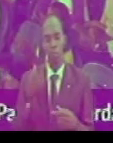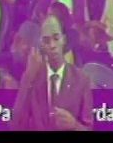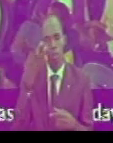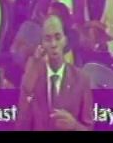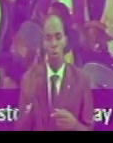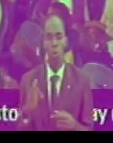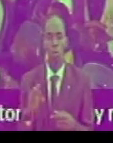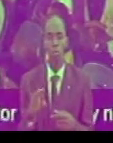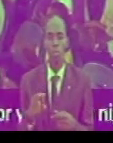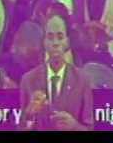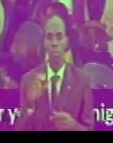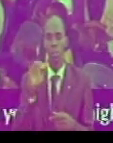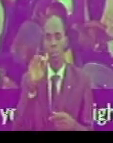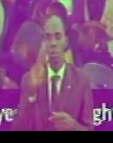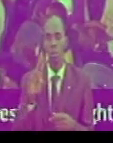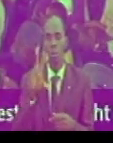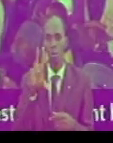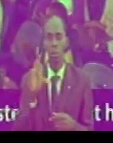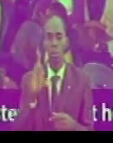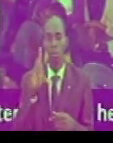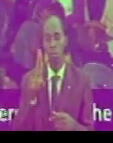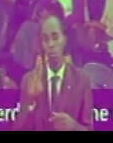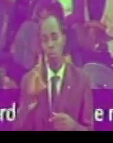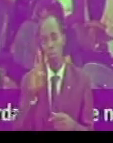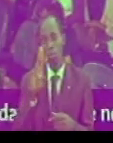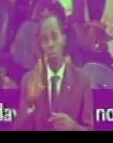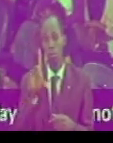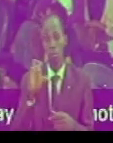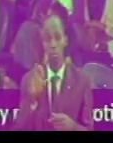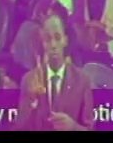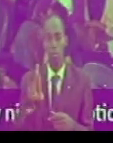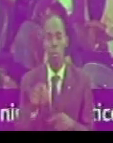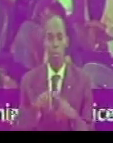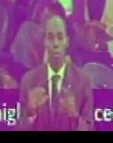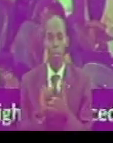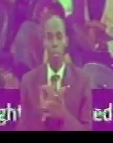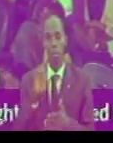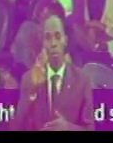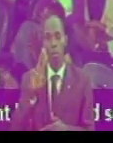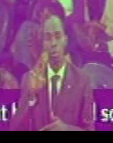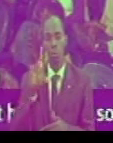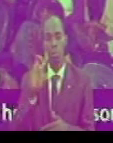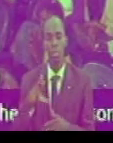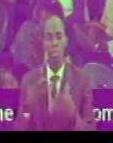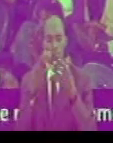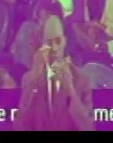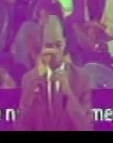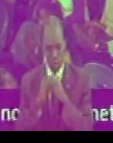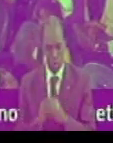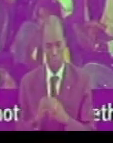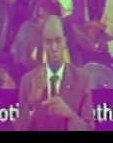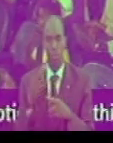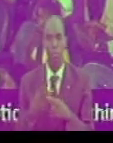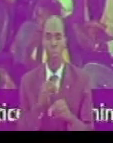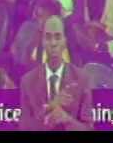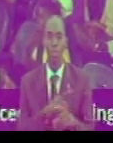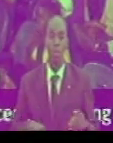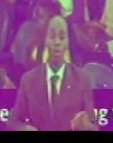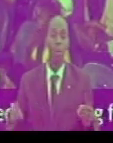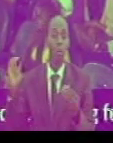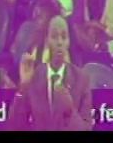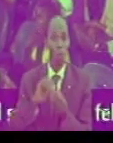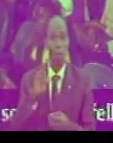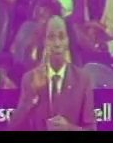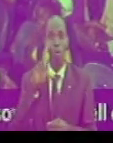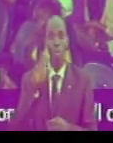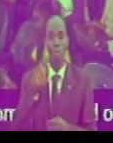Lord. More of ulcer still bowing and flying away tonight, as we have this from the GS Facebook page. It was